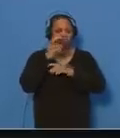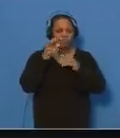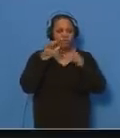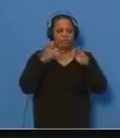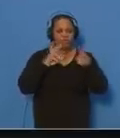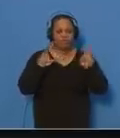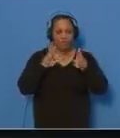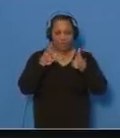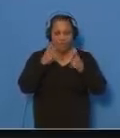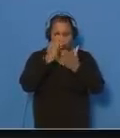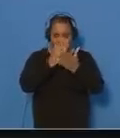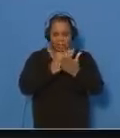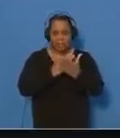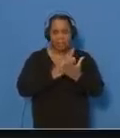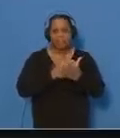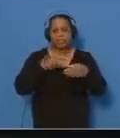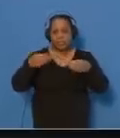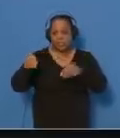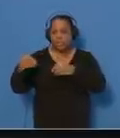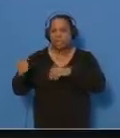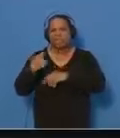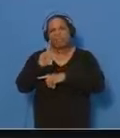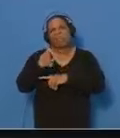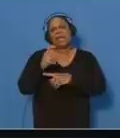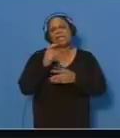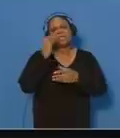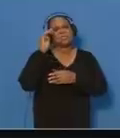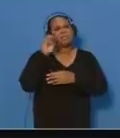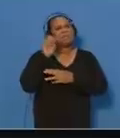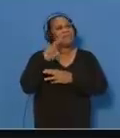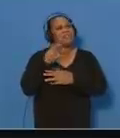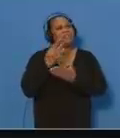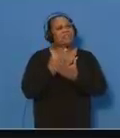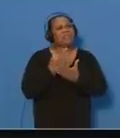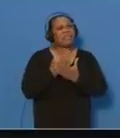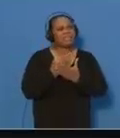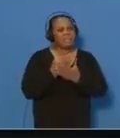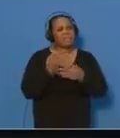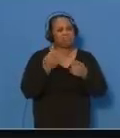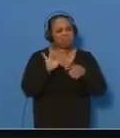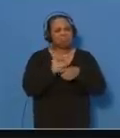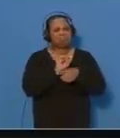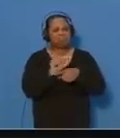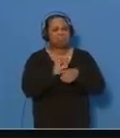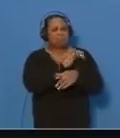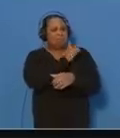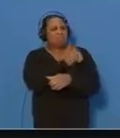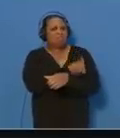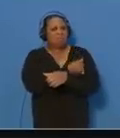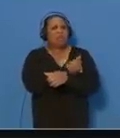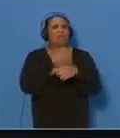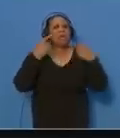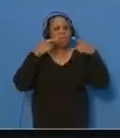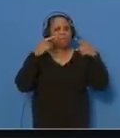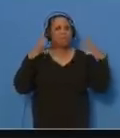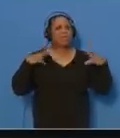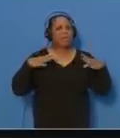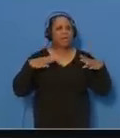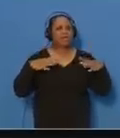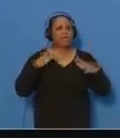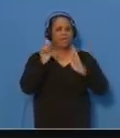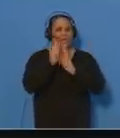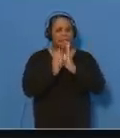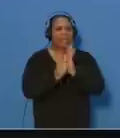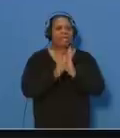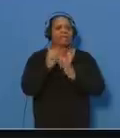in place around shopping, I have asked the Minister of Finance to exercise his authority under the Public Holidays Act 1947